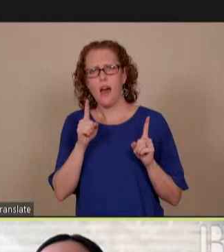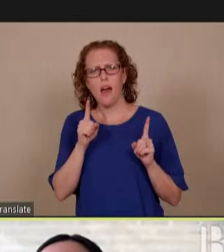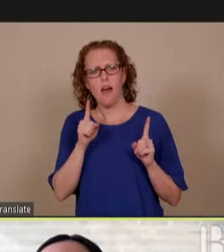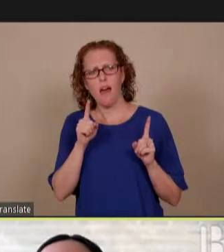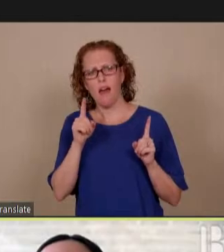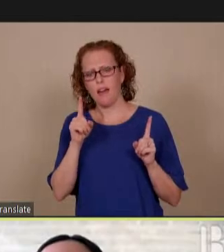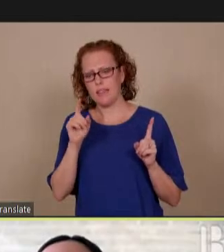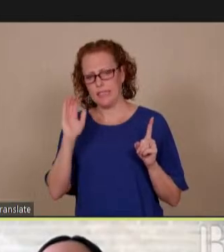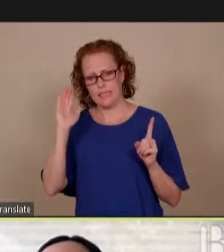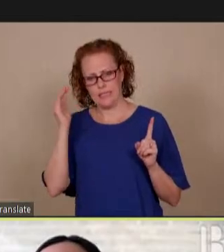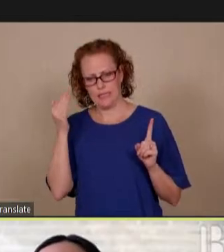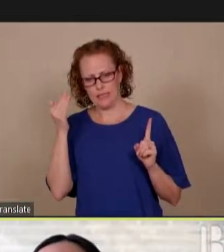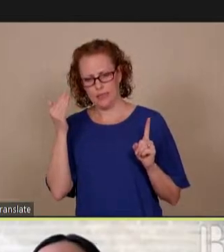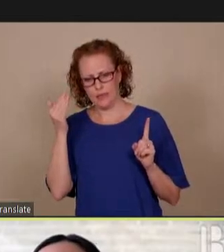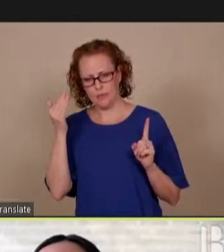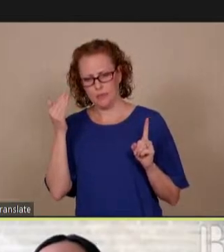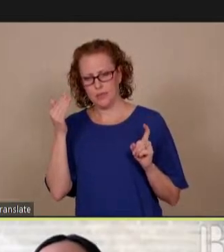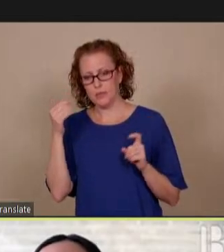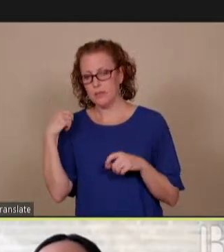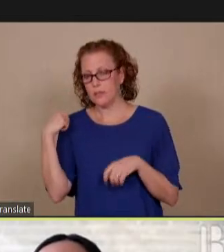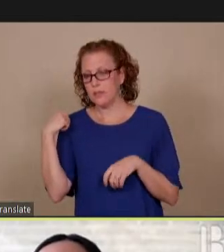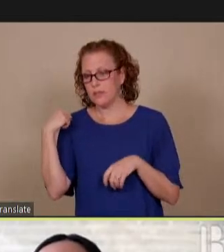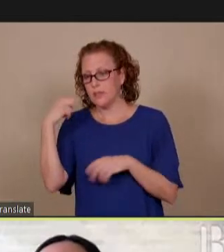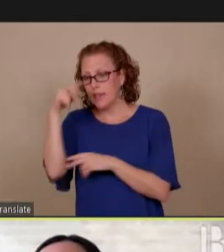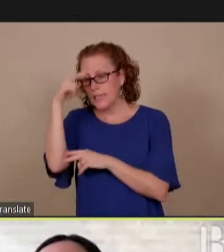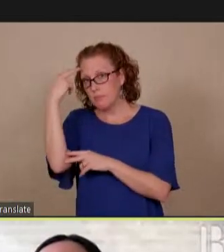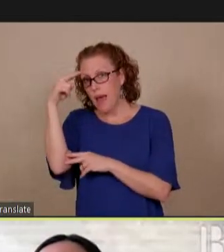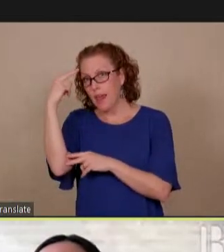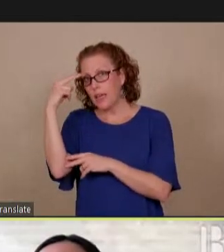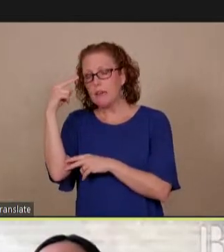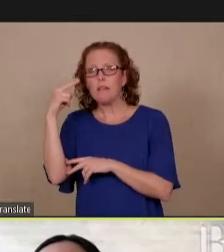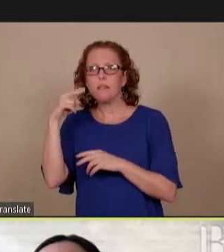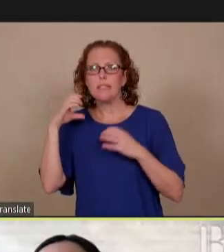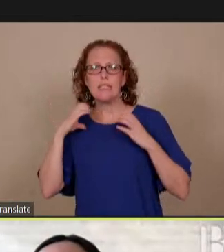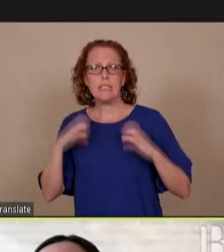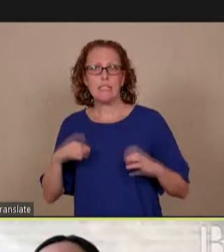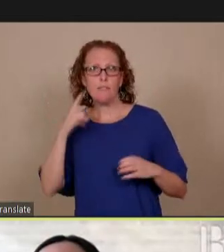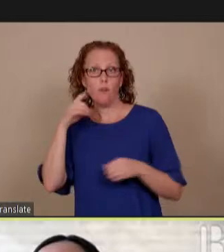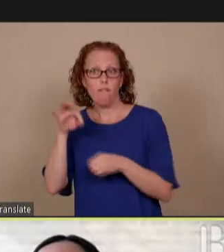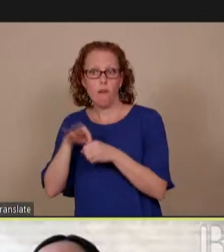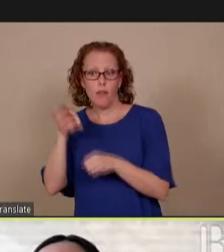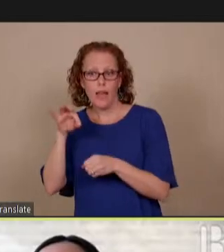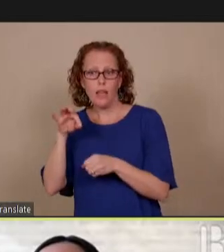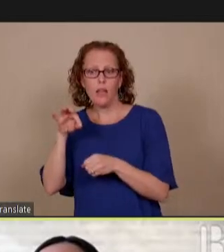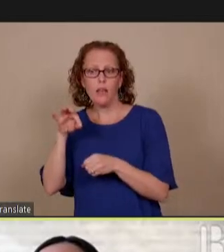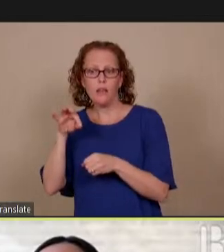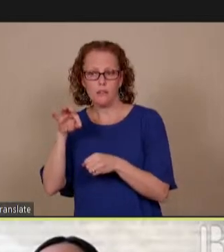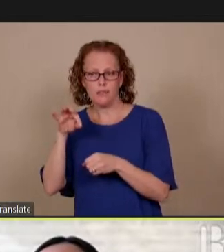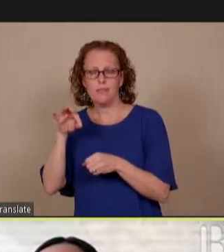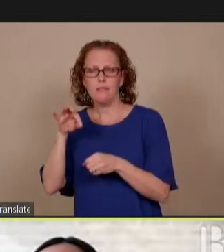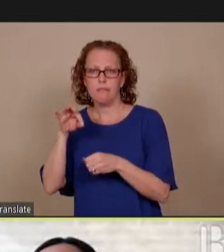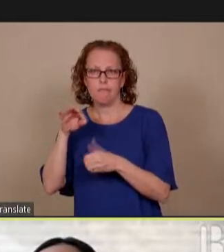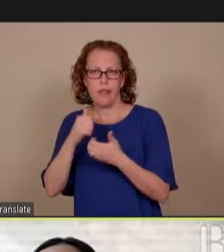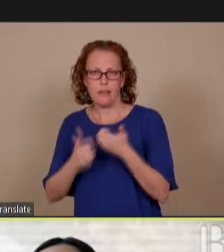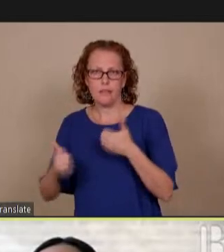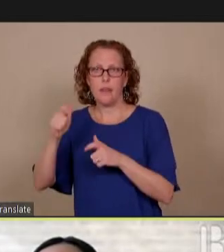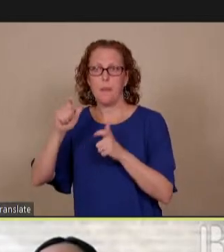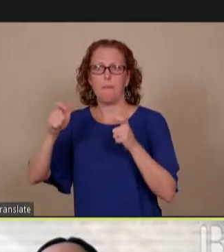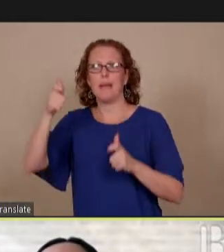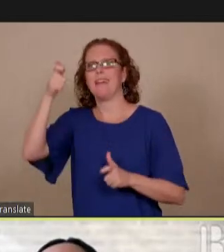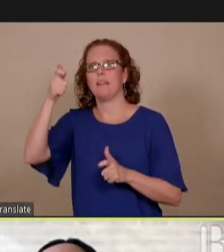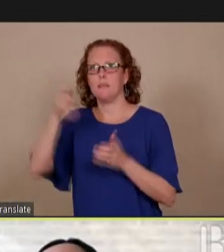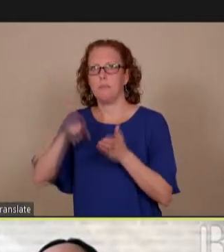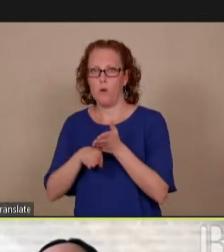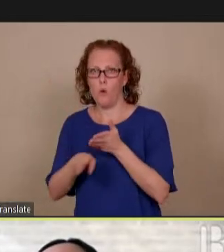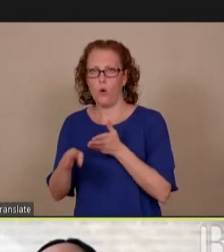appears that the Hispanic citizens of voting age population are the single highest minority population in the city, and